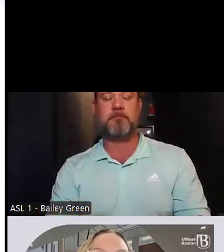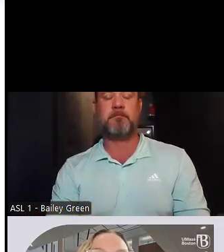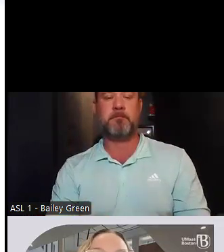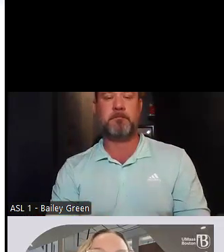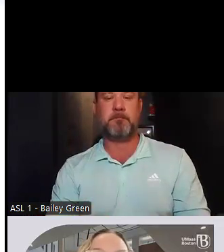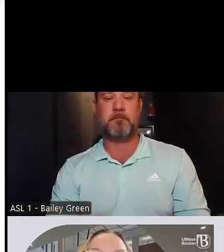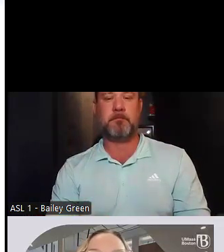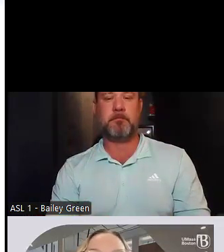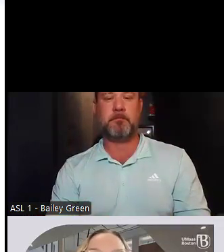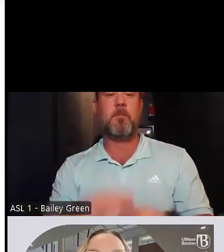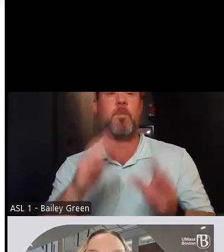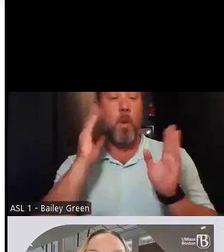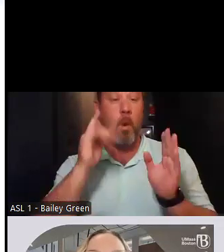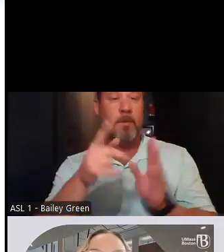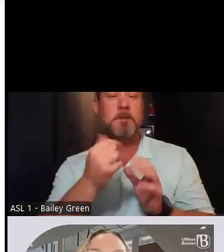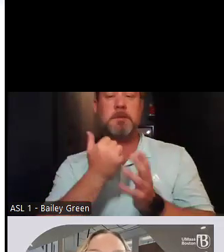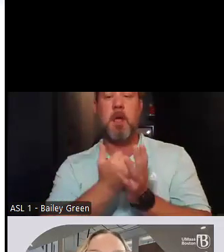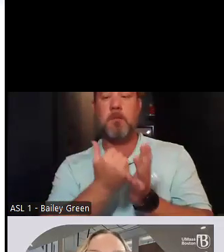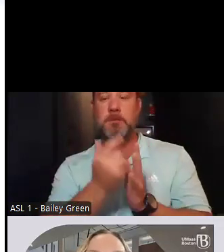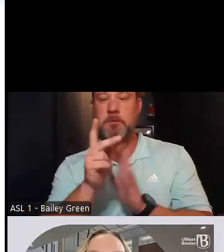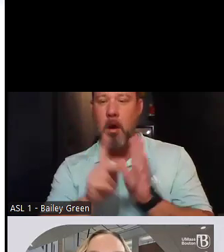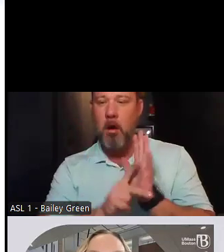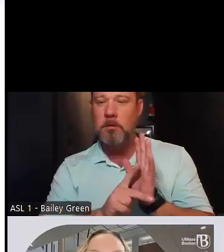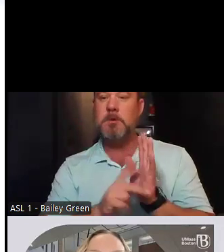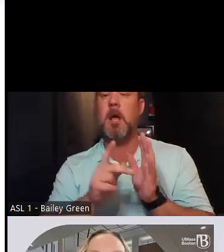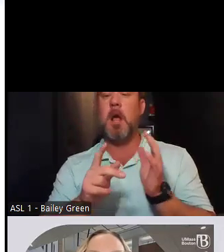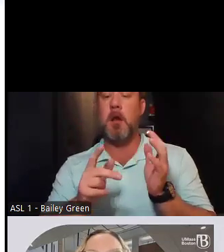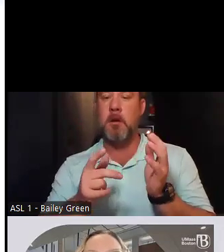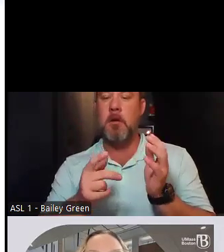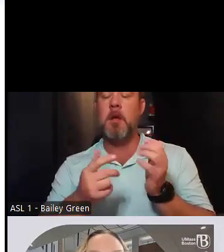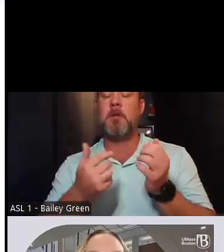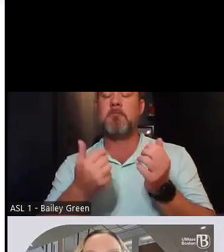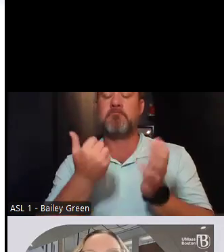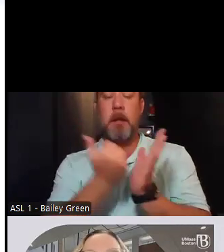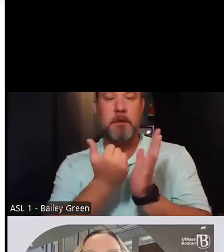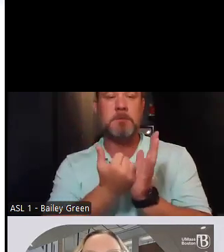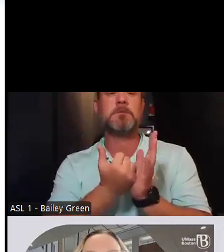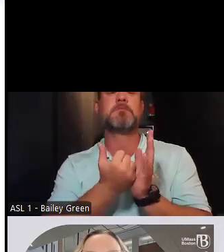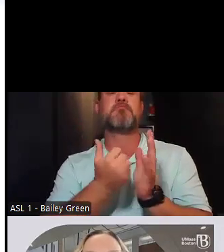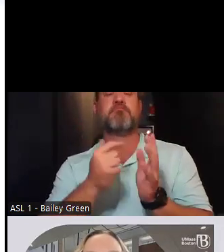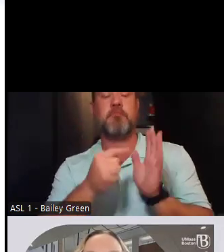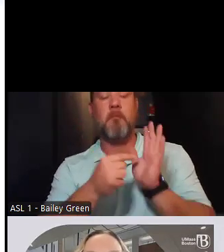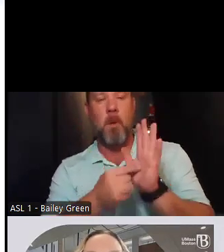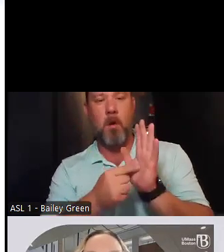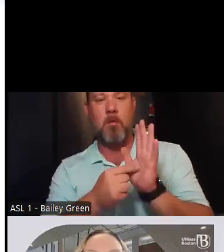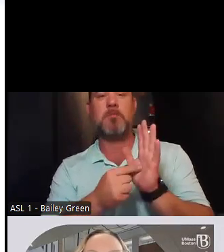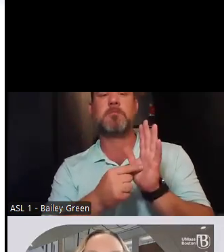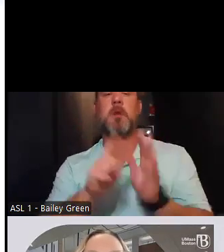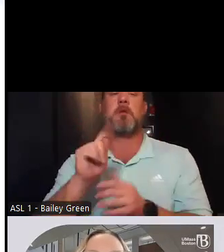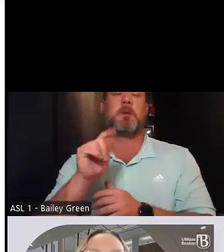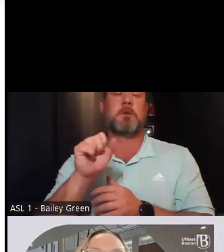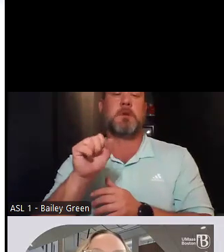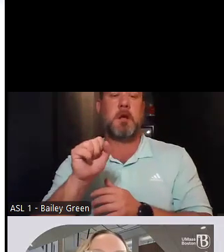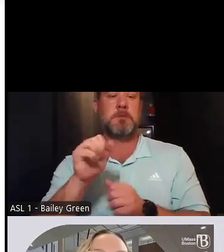And we hope this compendium helps policymakers, researchers, and advocates identify replicable models to fill gaps in LTSS